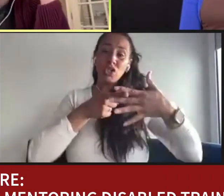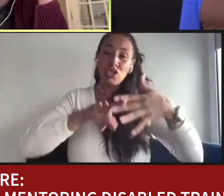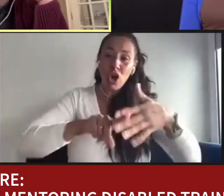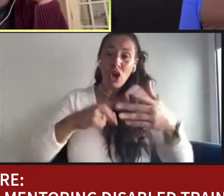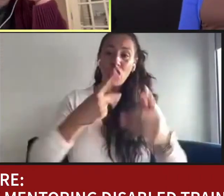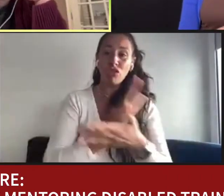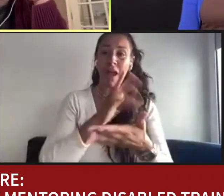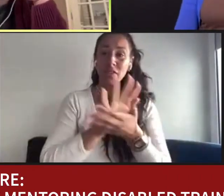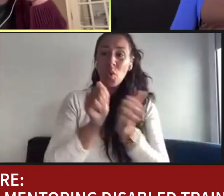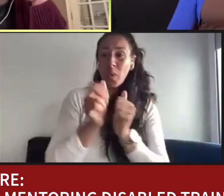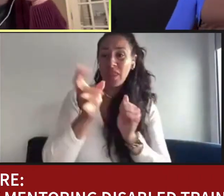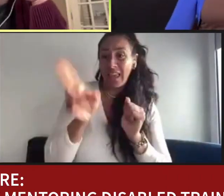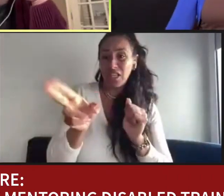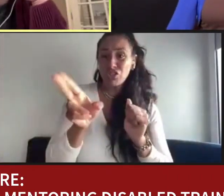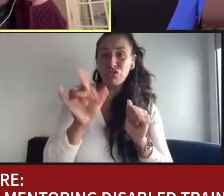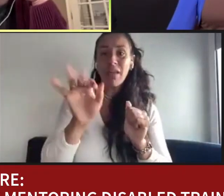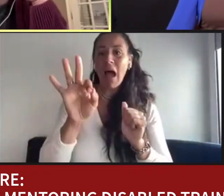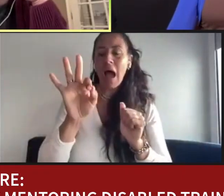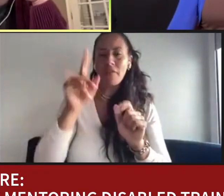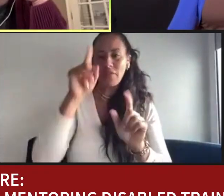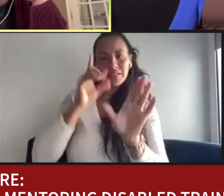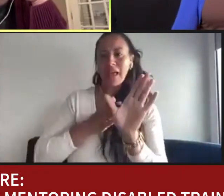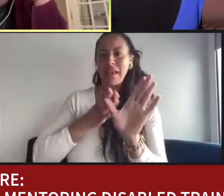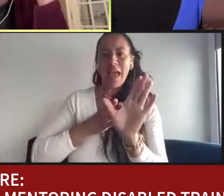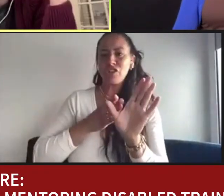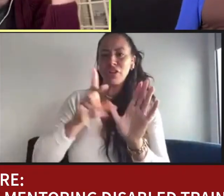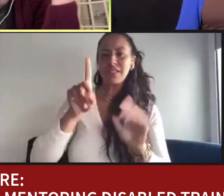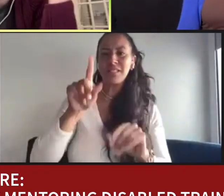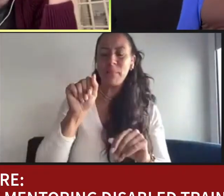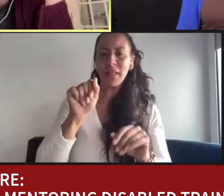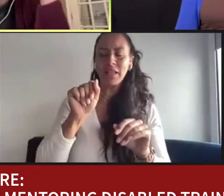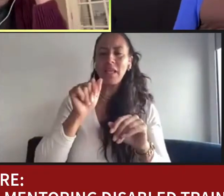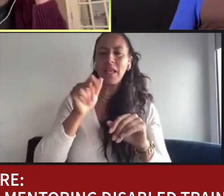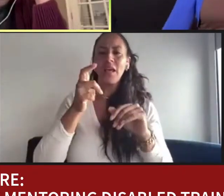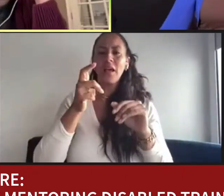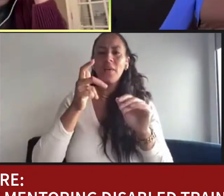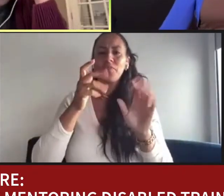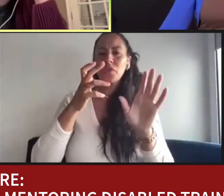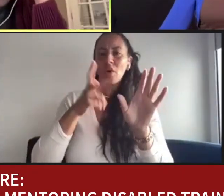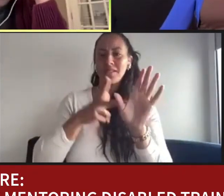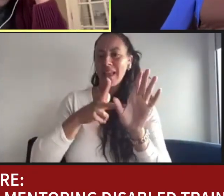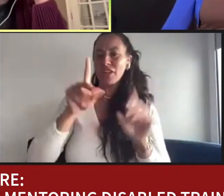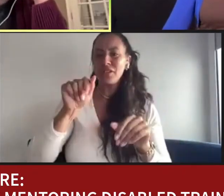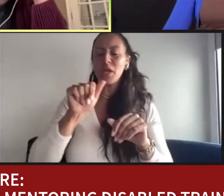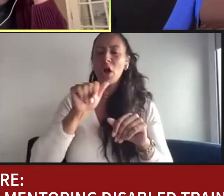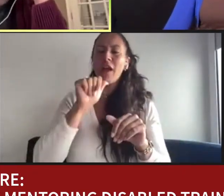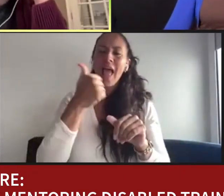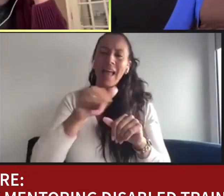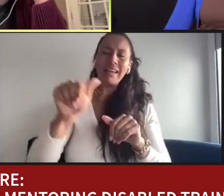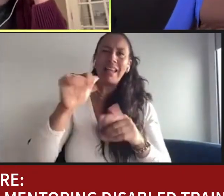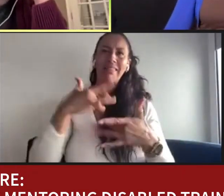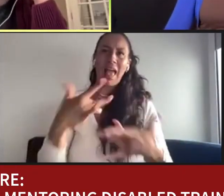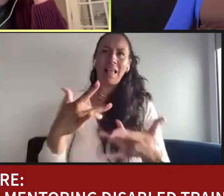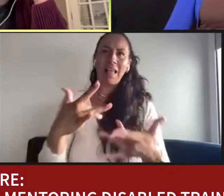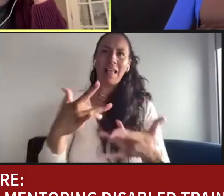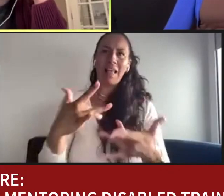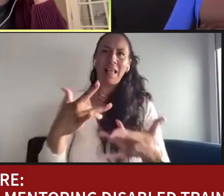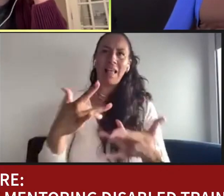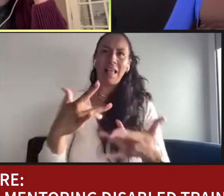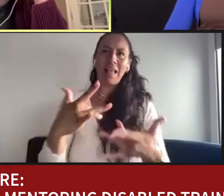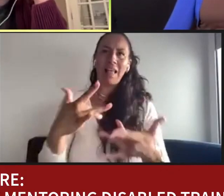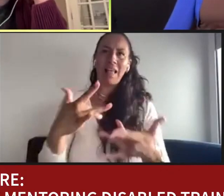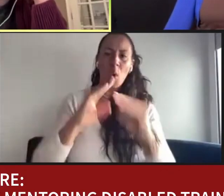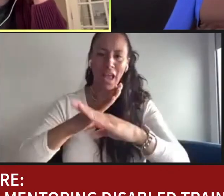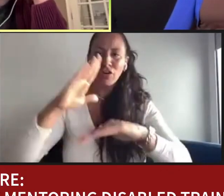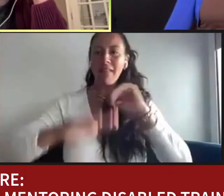school with a history of a psychiatric disability are any more likely to be impaired as a professional than people